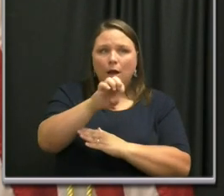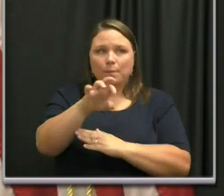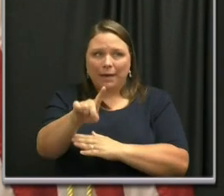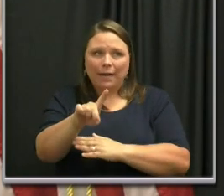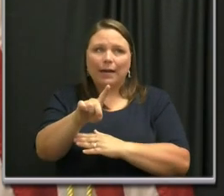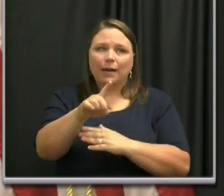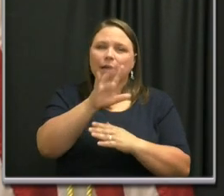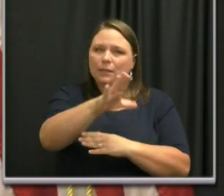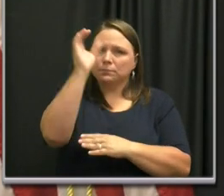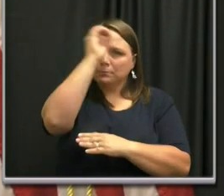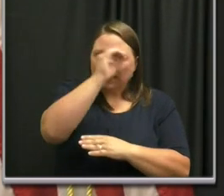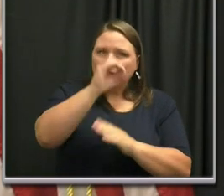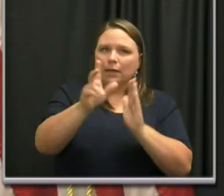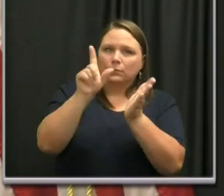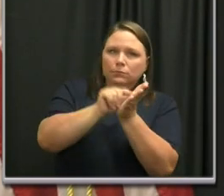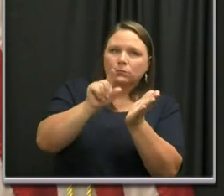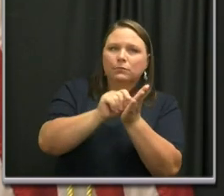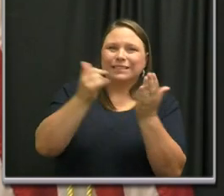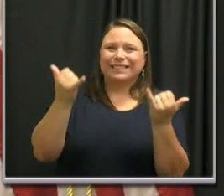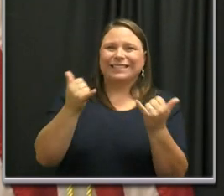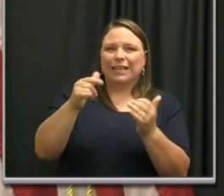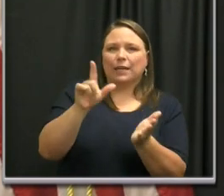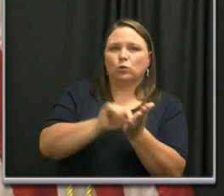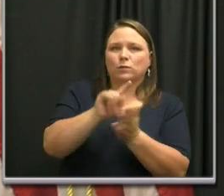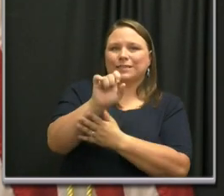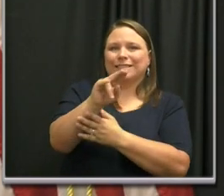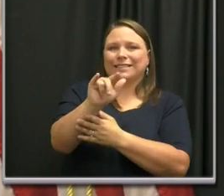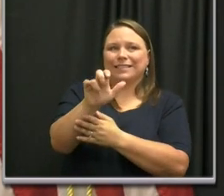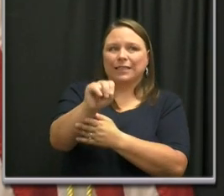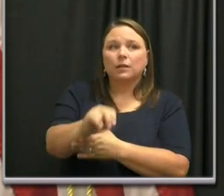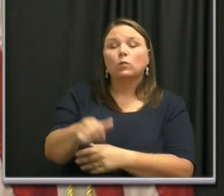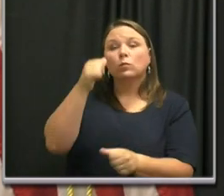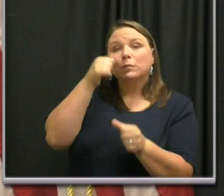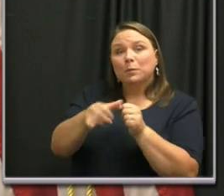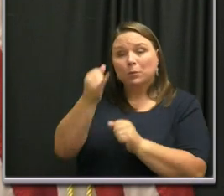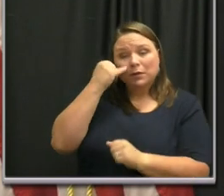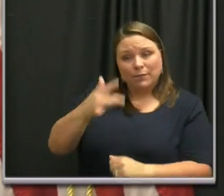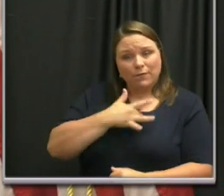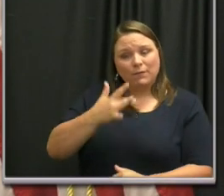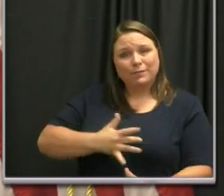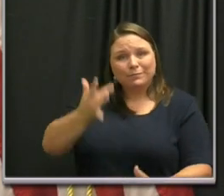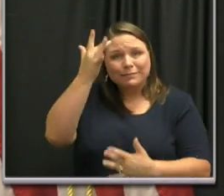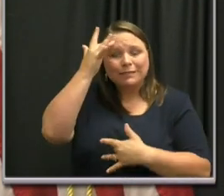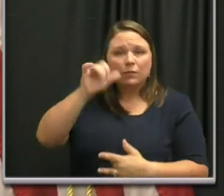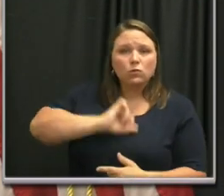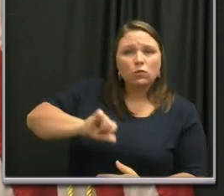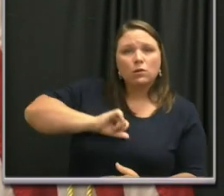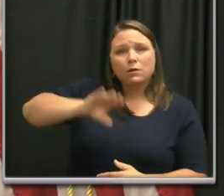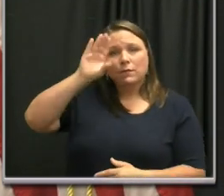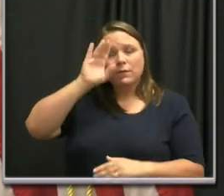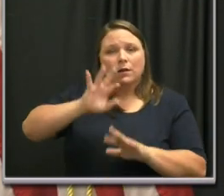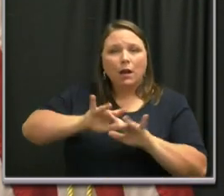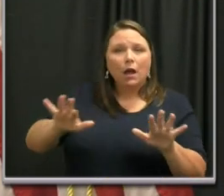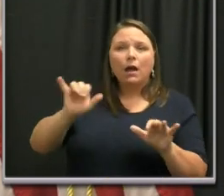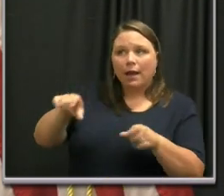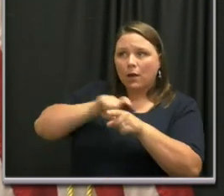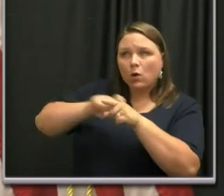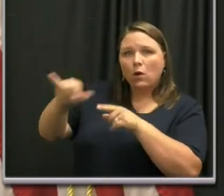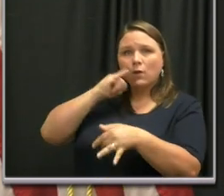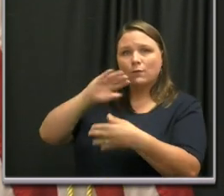Tennessean. Now, please remember, if you are exhibiting symptoms of COVID-19, call Metro's COVID-19 hotline